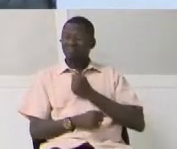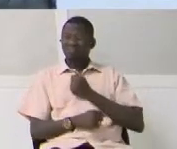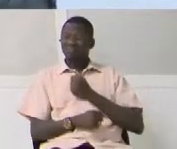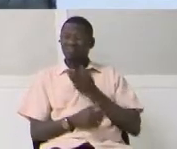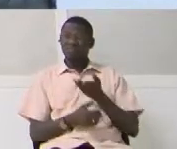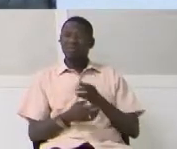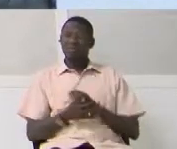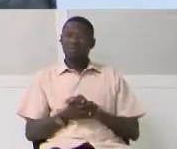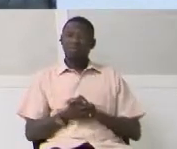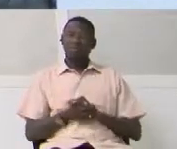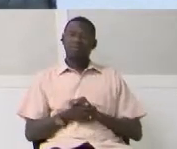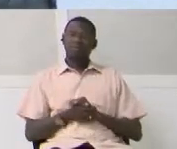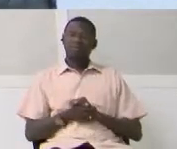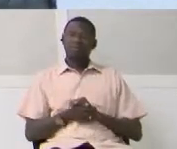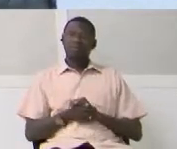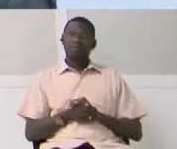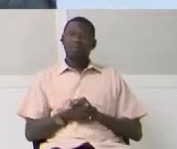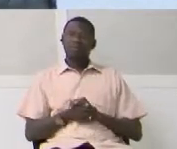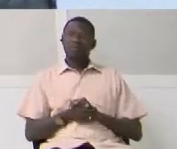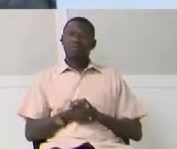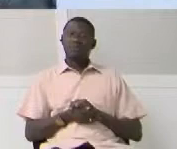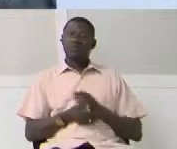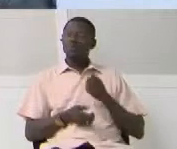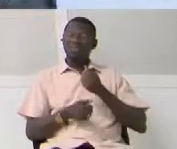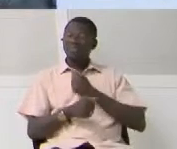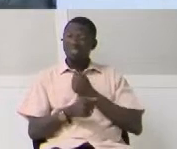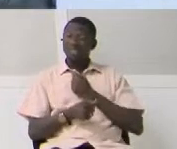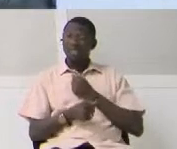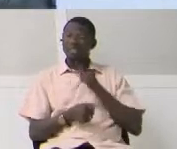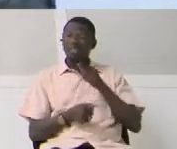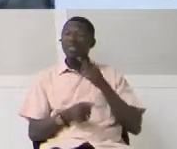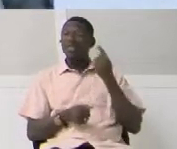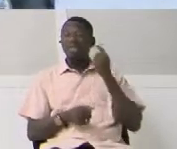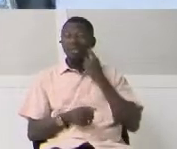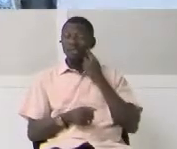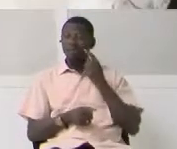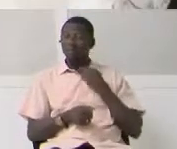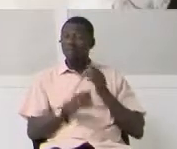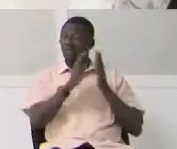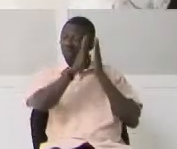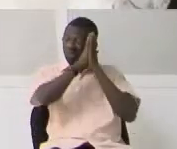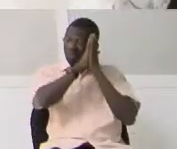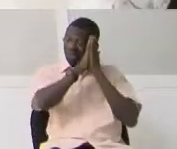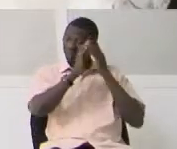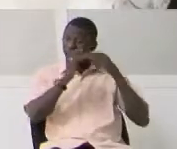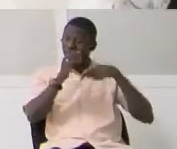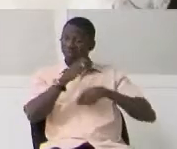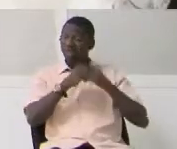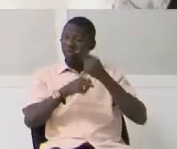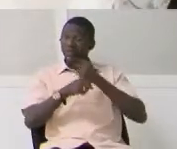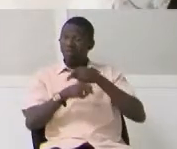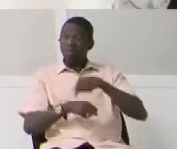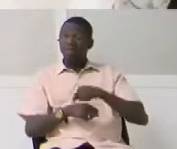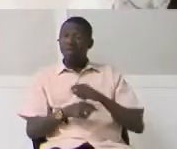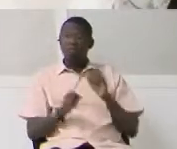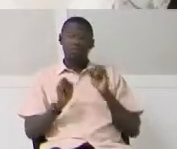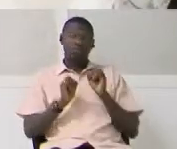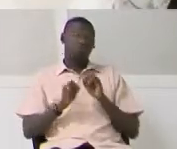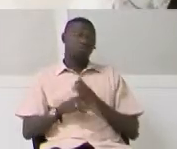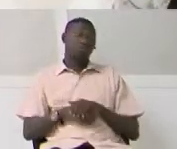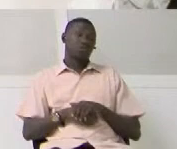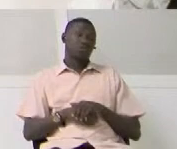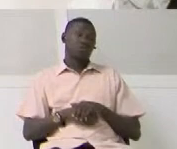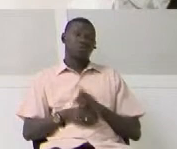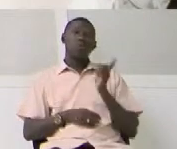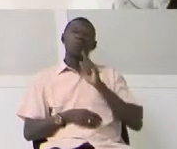fanano mafis devofi. I was scared. I did not spend the night here. What did you do? Madam Daka is